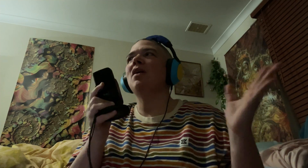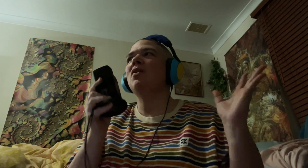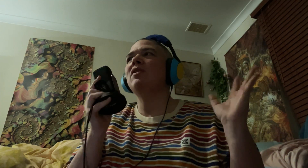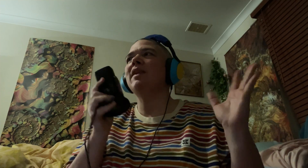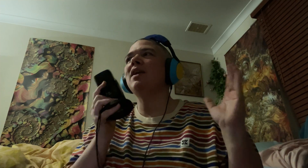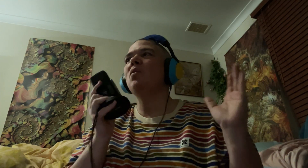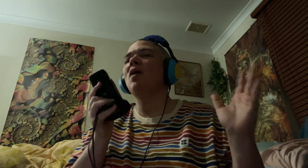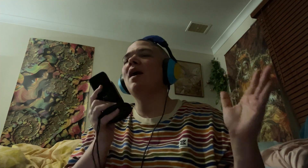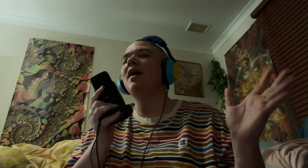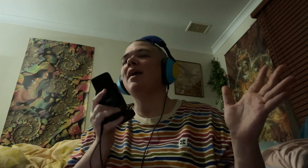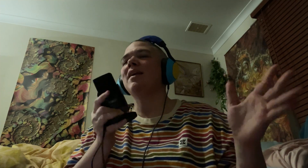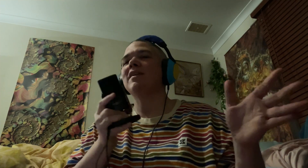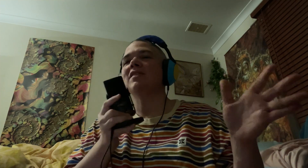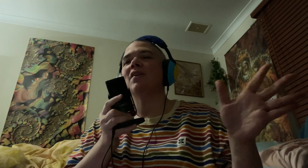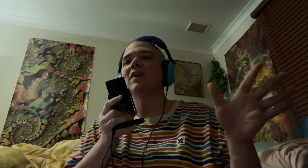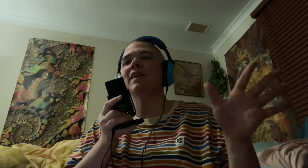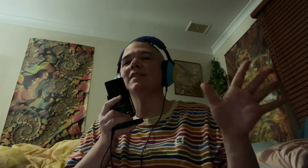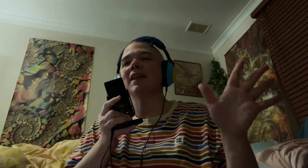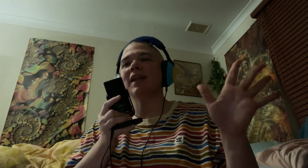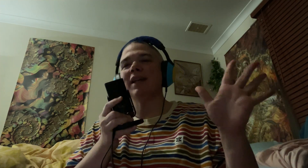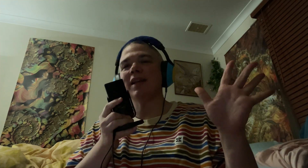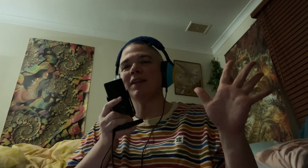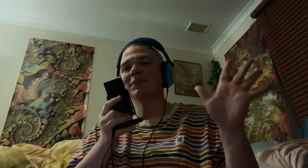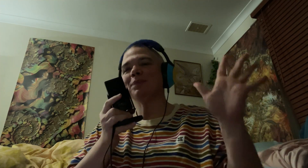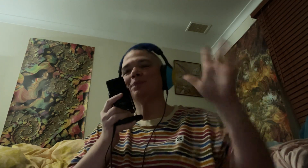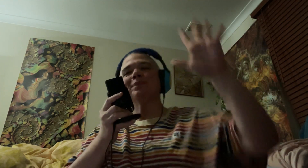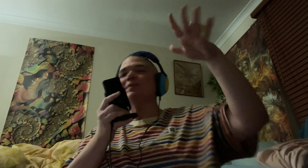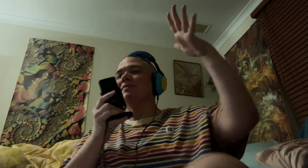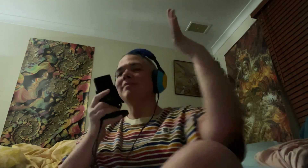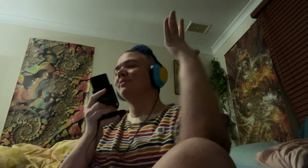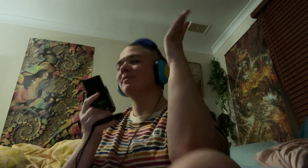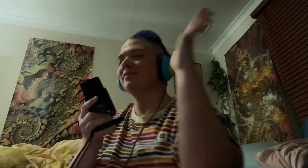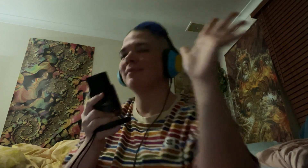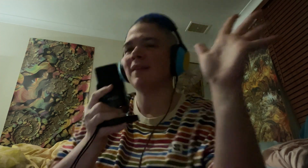it's the only way, it's like,